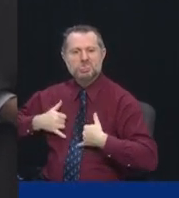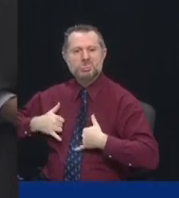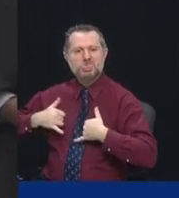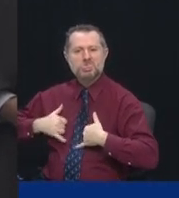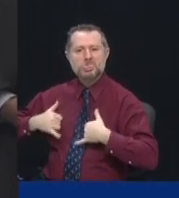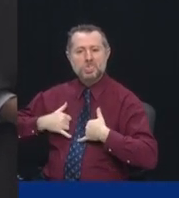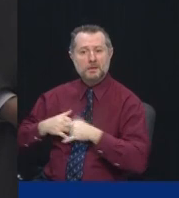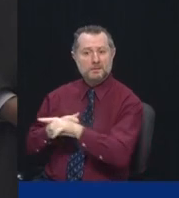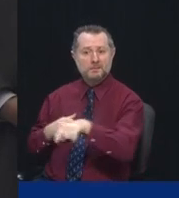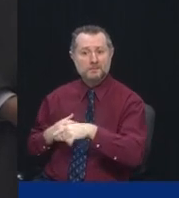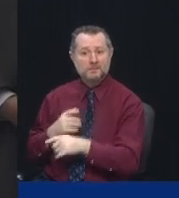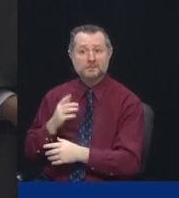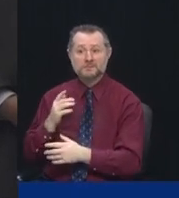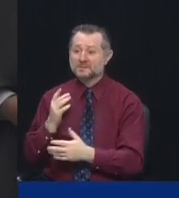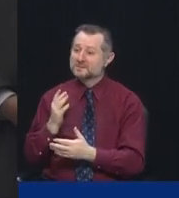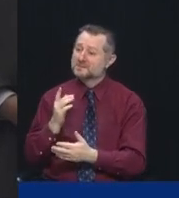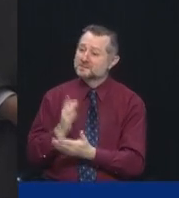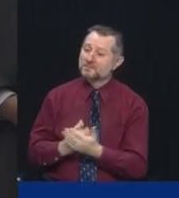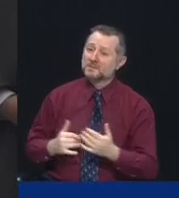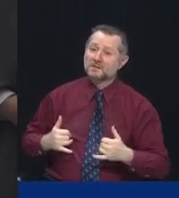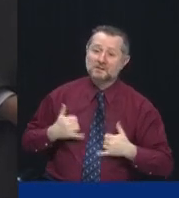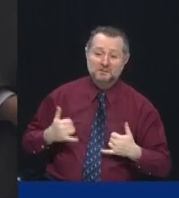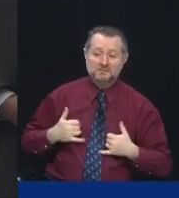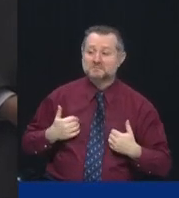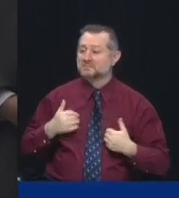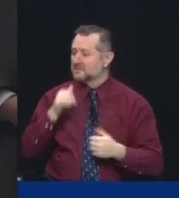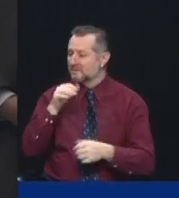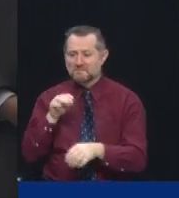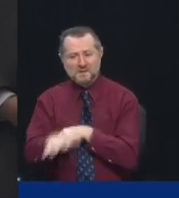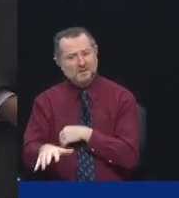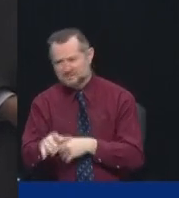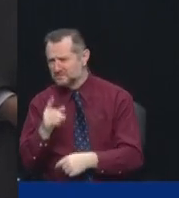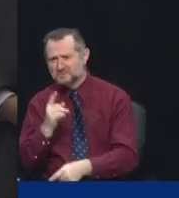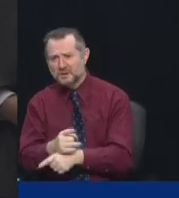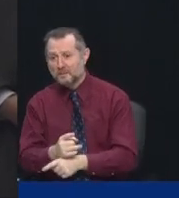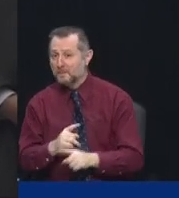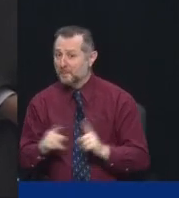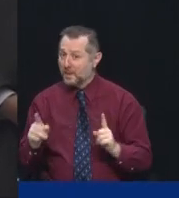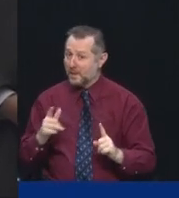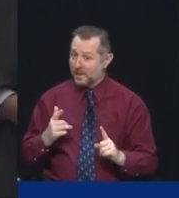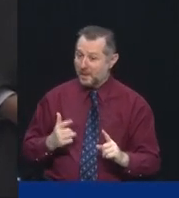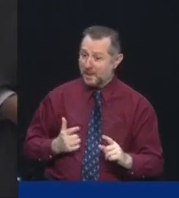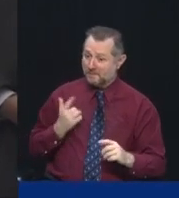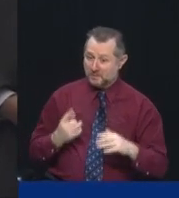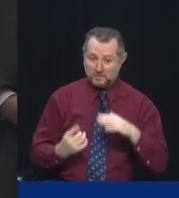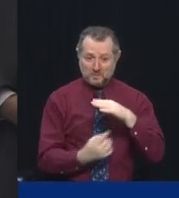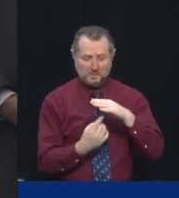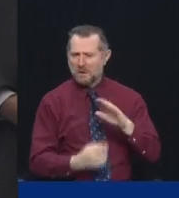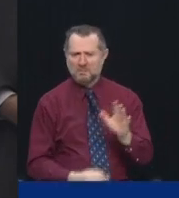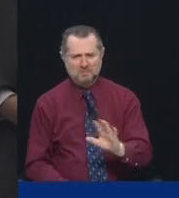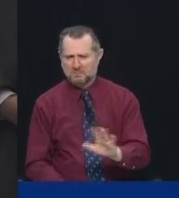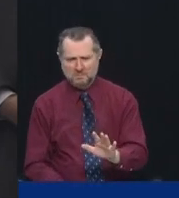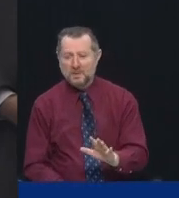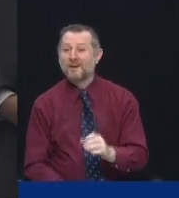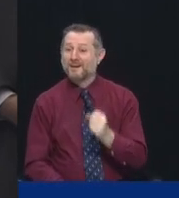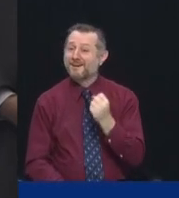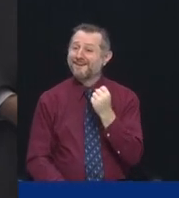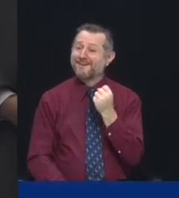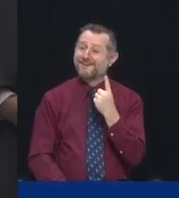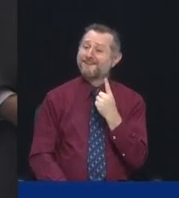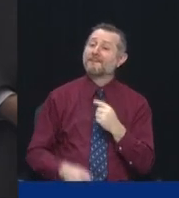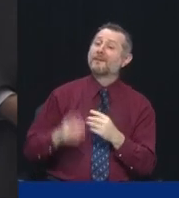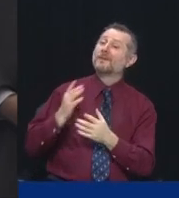going to affect you, but you don't live in a world alone. If you said to me, I live in a